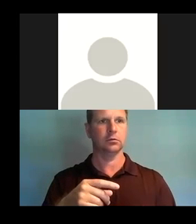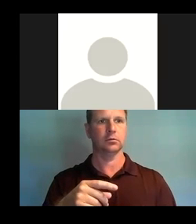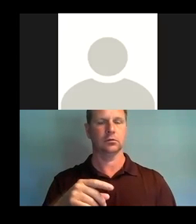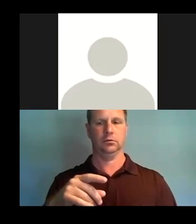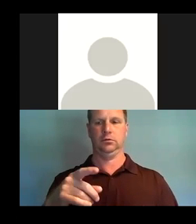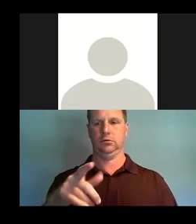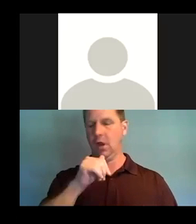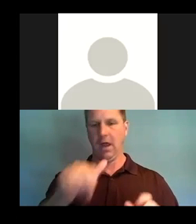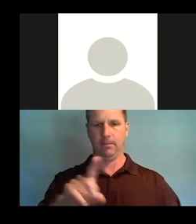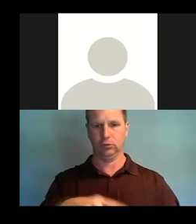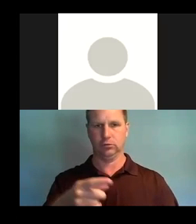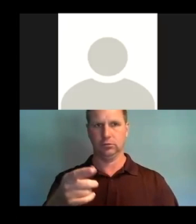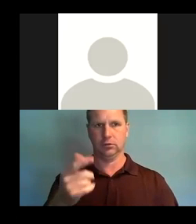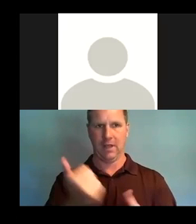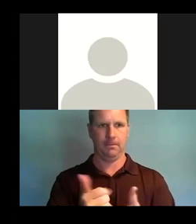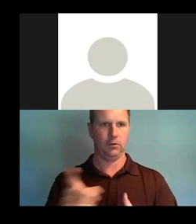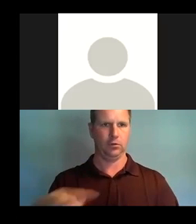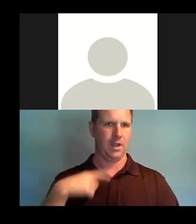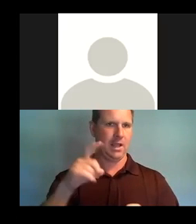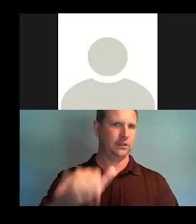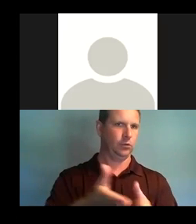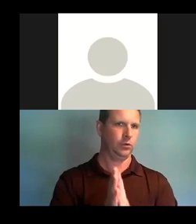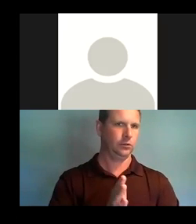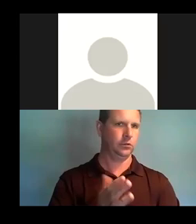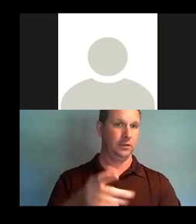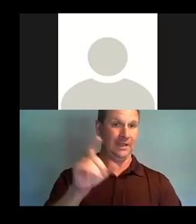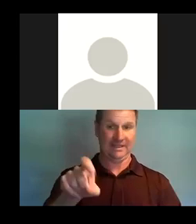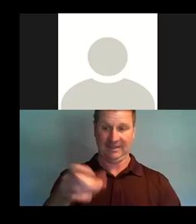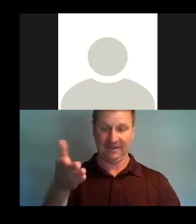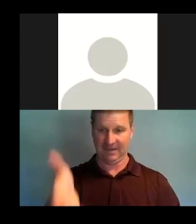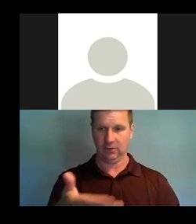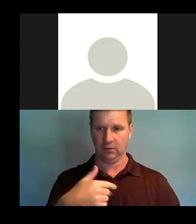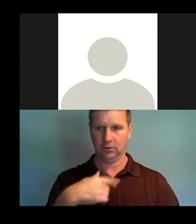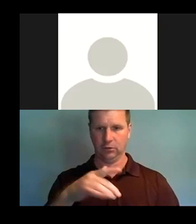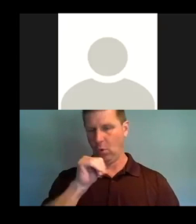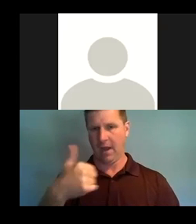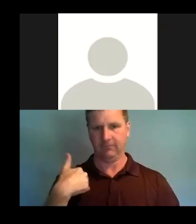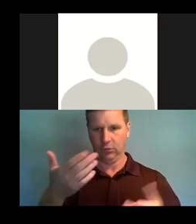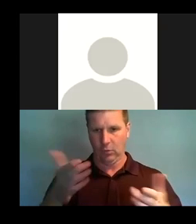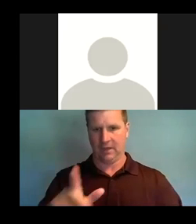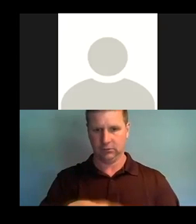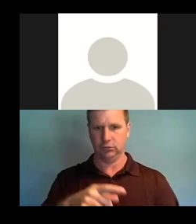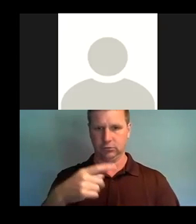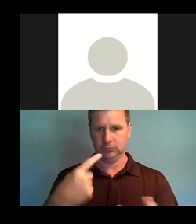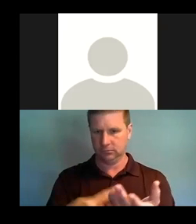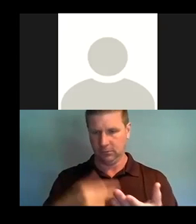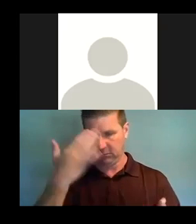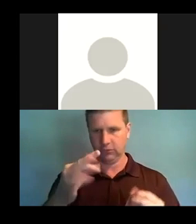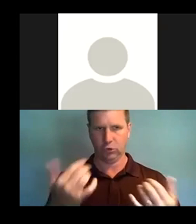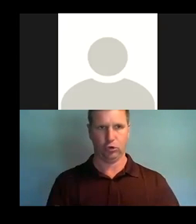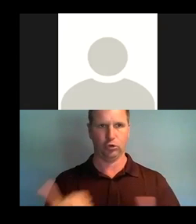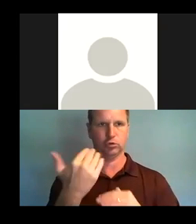and we're not able to service them. So that's why we're asking this request. The need is there. We just don't have the means to be able to address it because of current